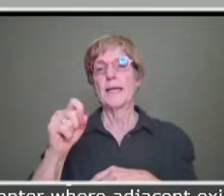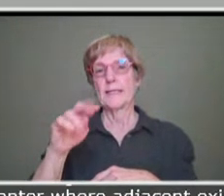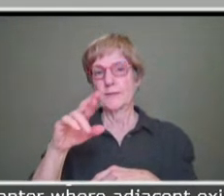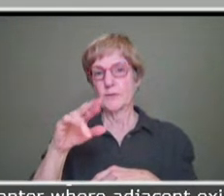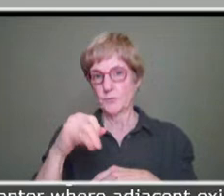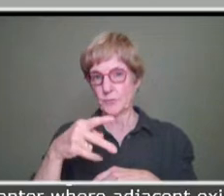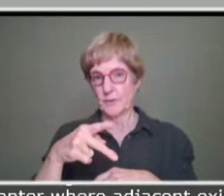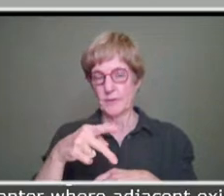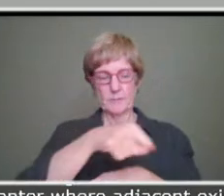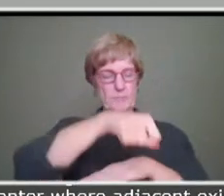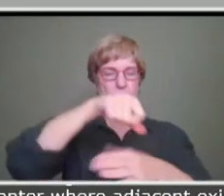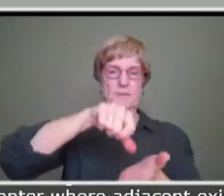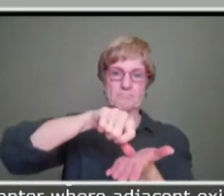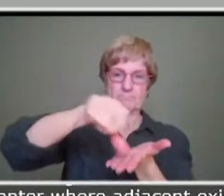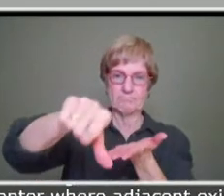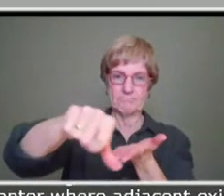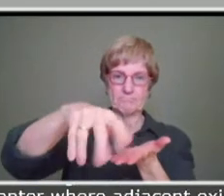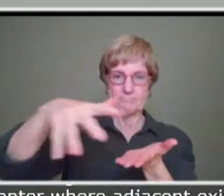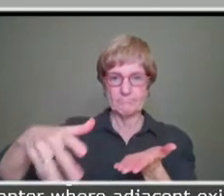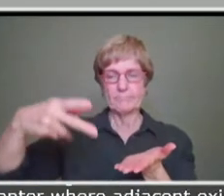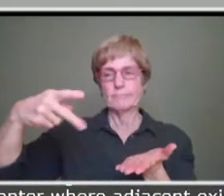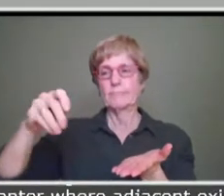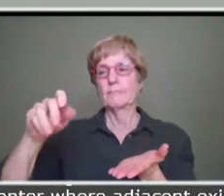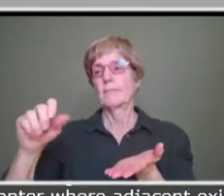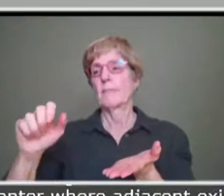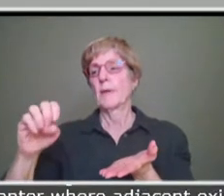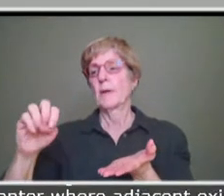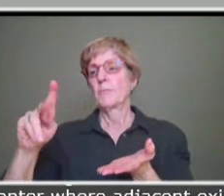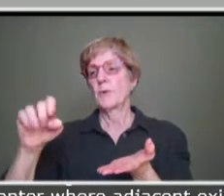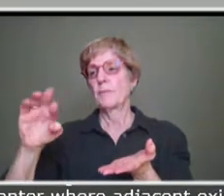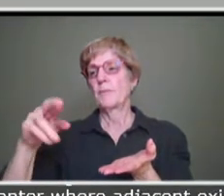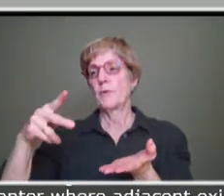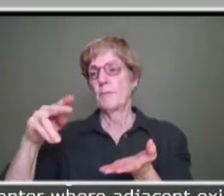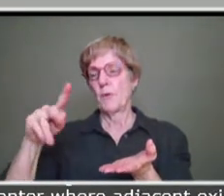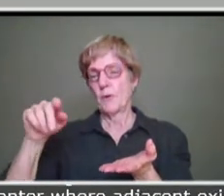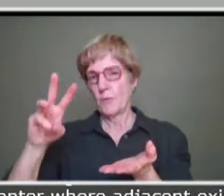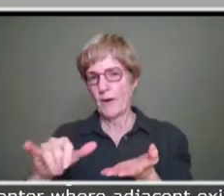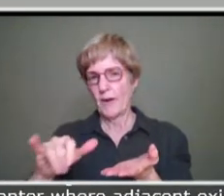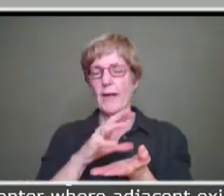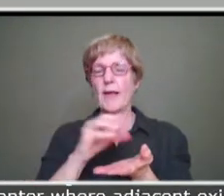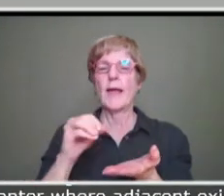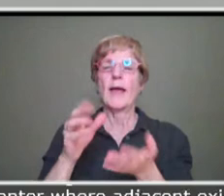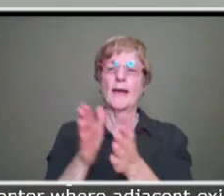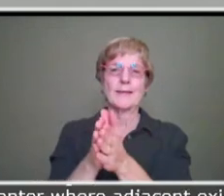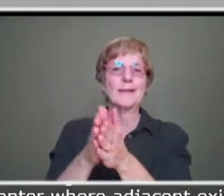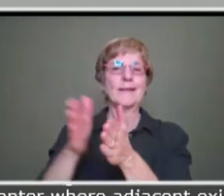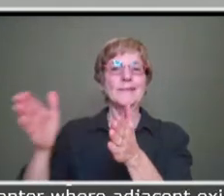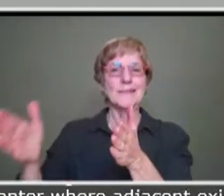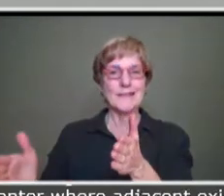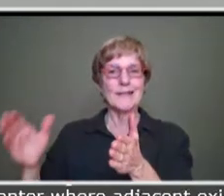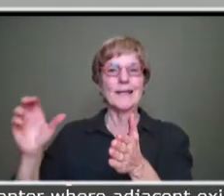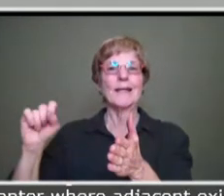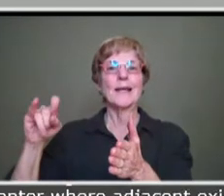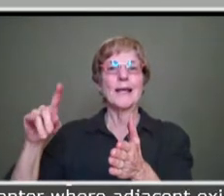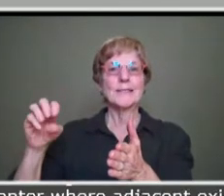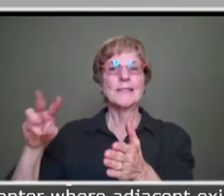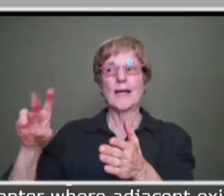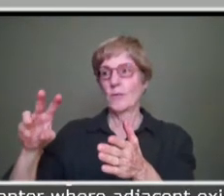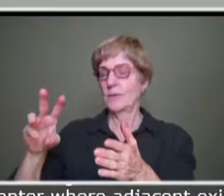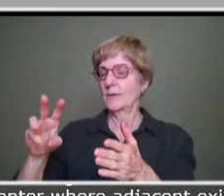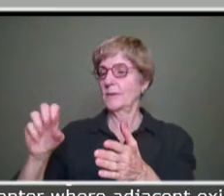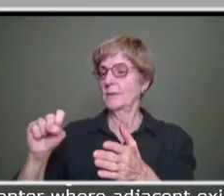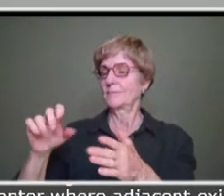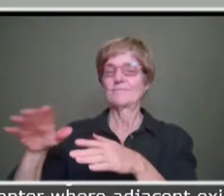along the site's perimeter Point Parkway additionally we commit to extending perimeter Point Parkway sidewalk beyond the site's Frontage at the